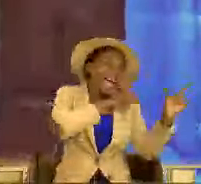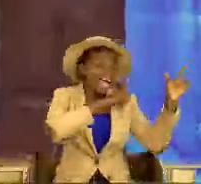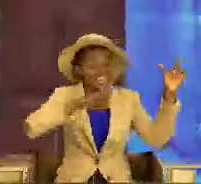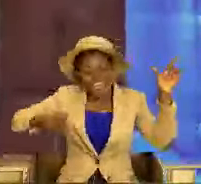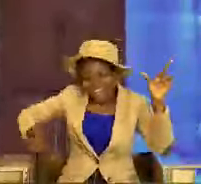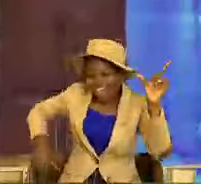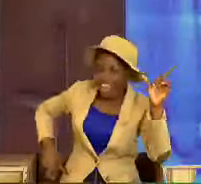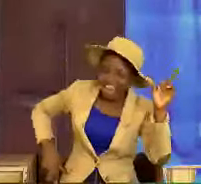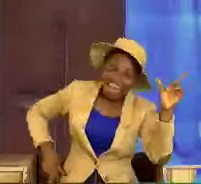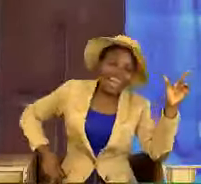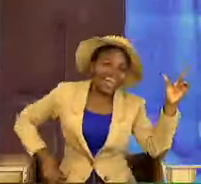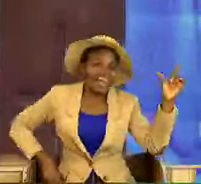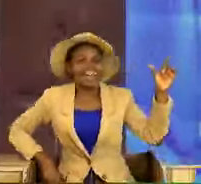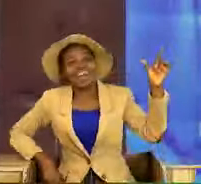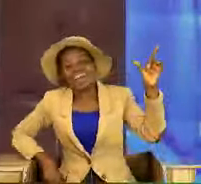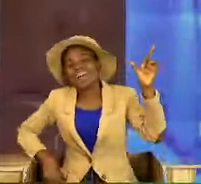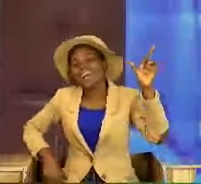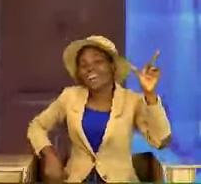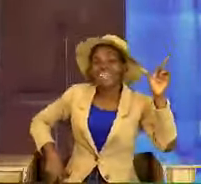are